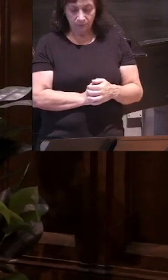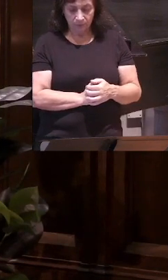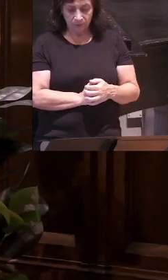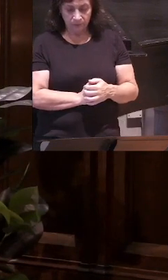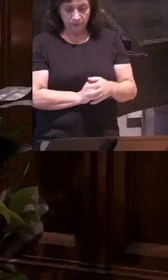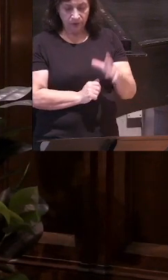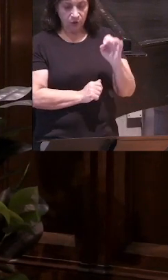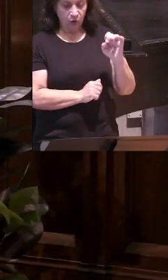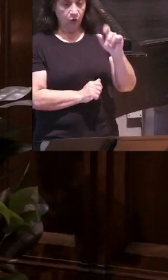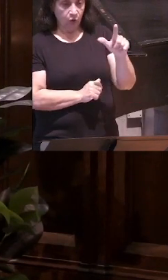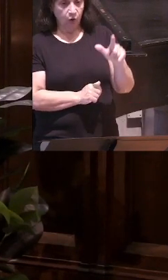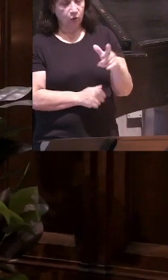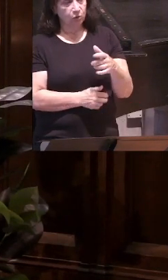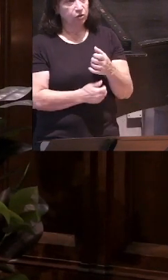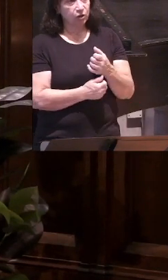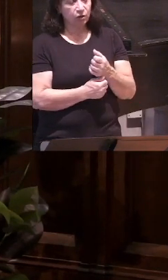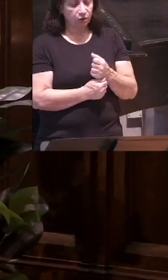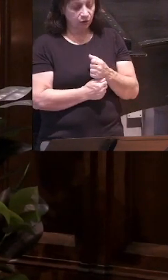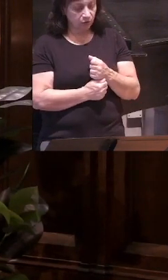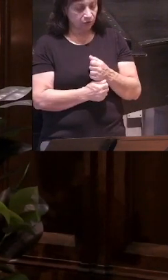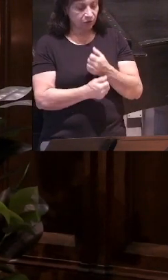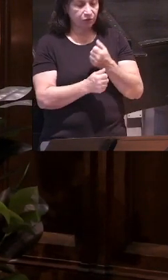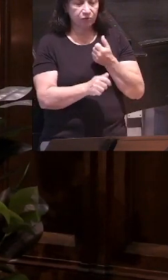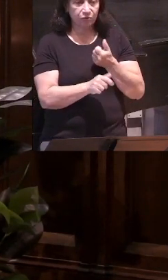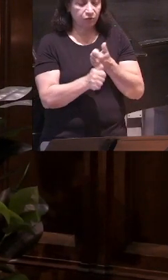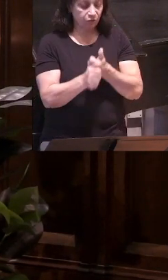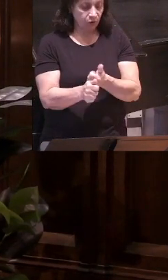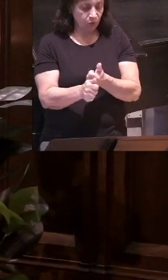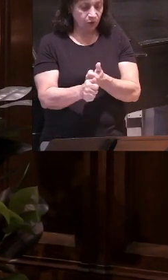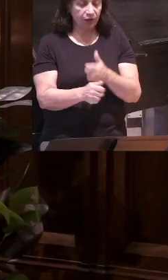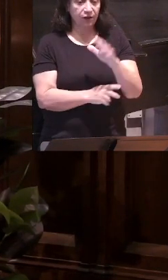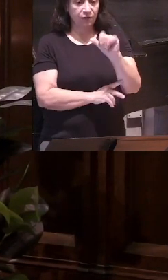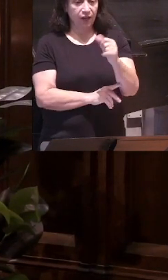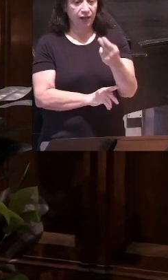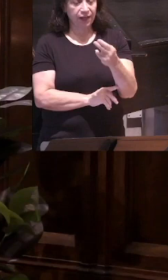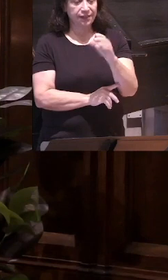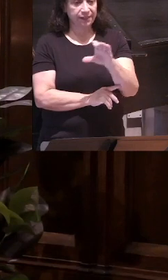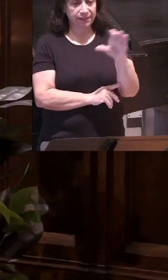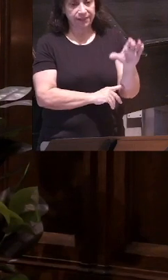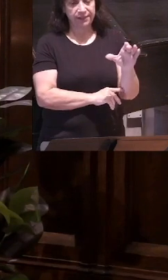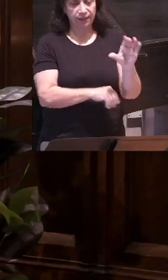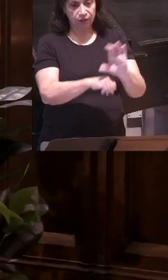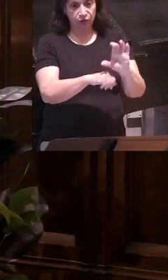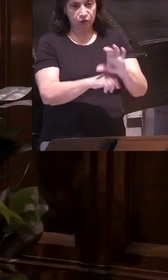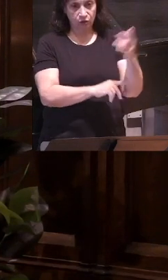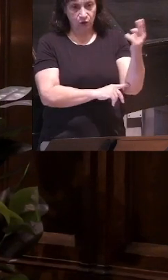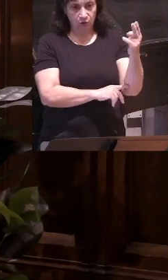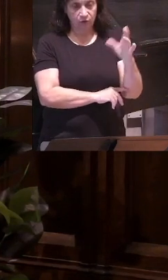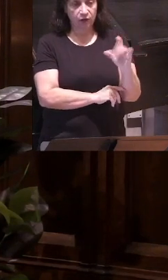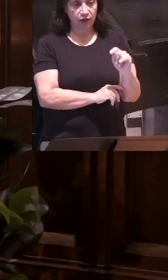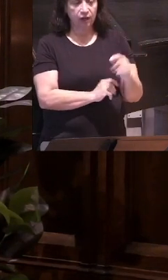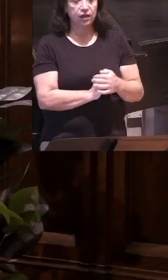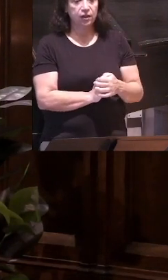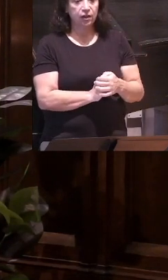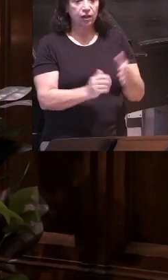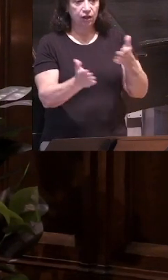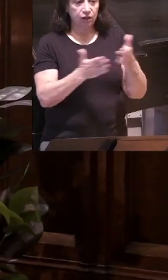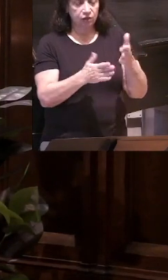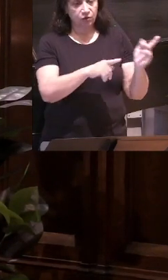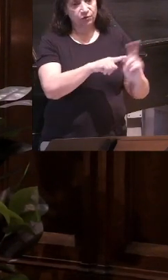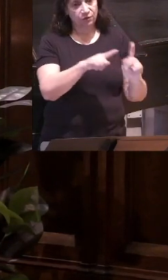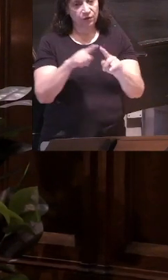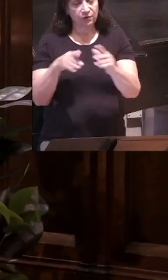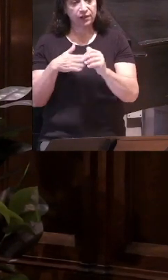Earl was a devoted member of Asylum Hill Congregational Church in Hartford, where he served in